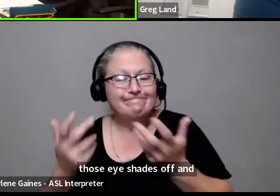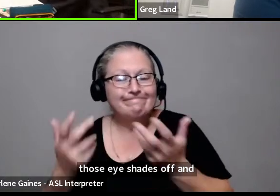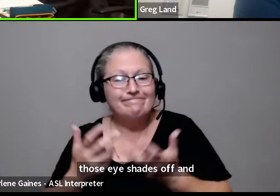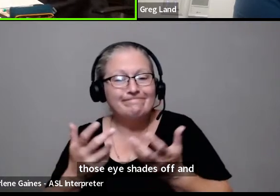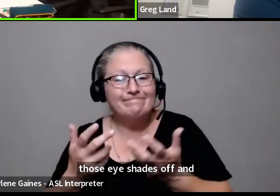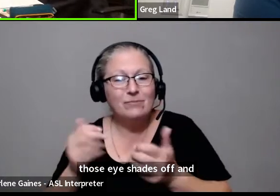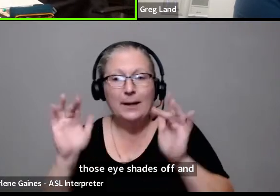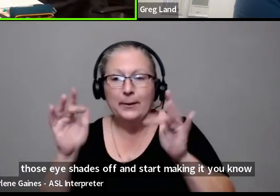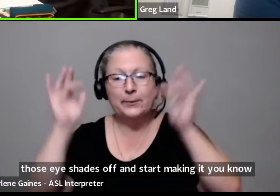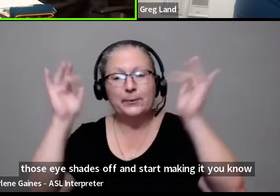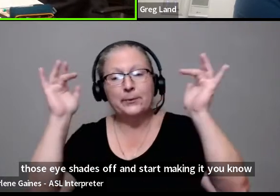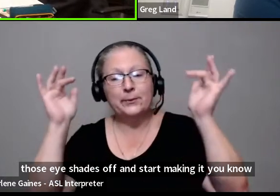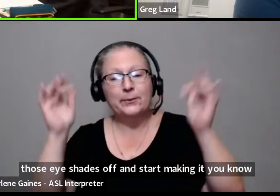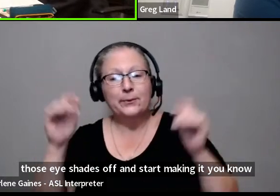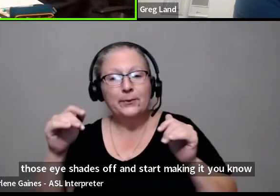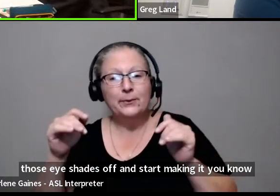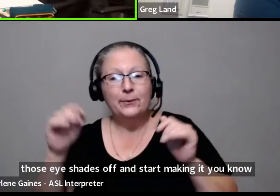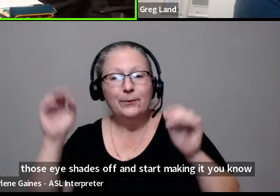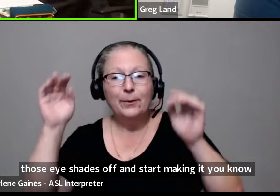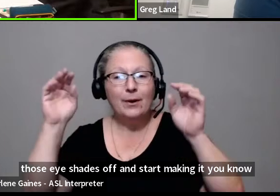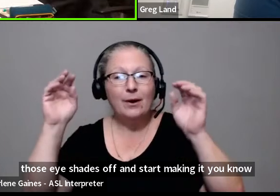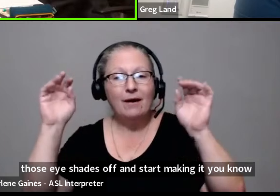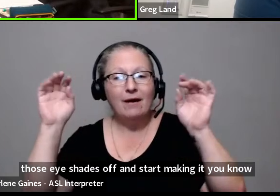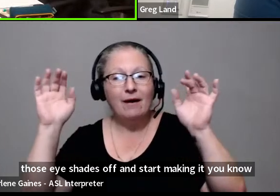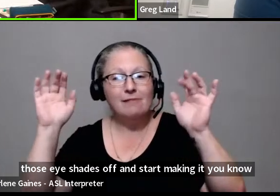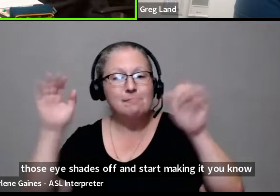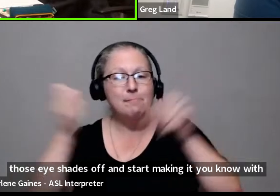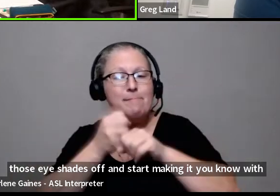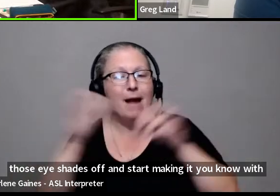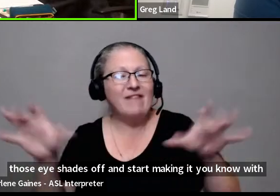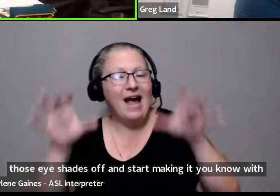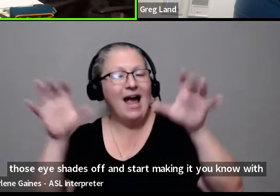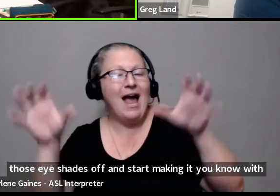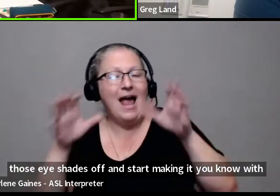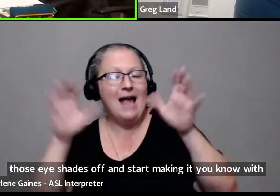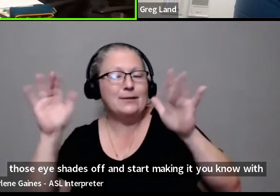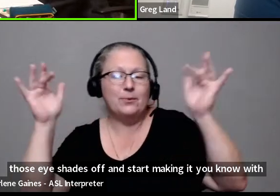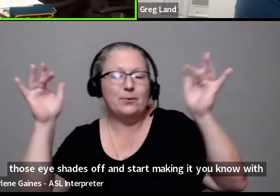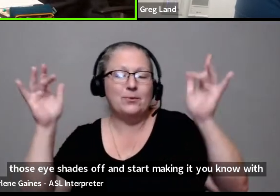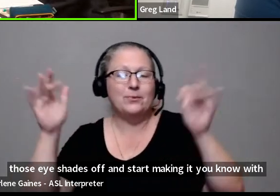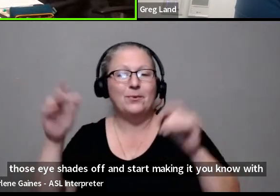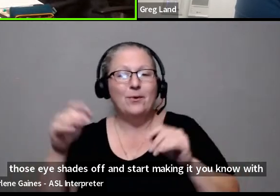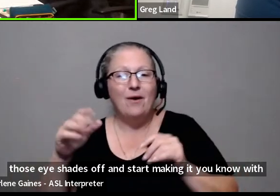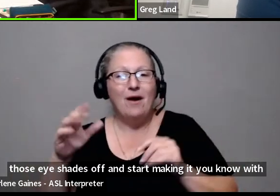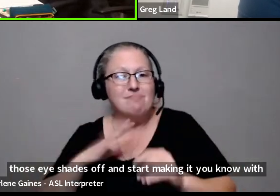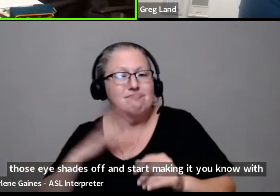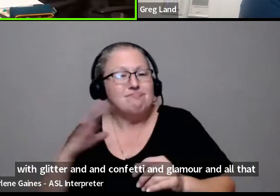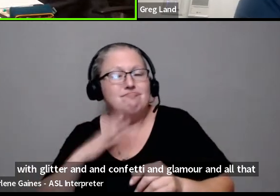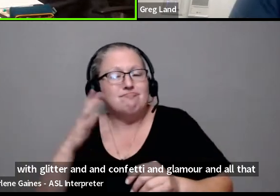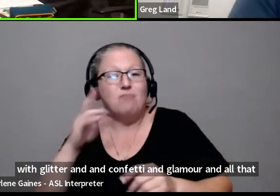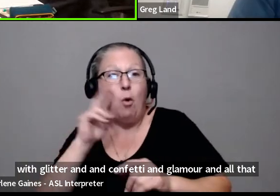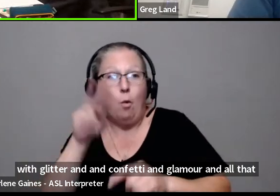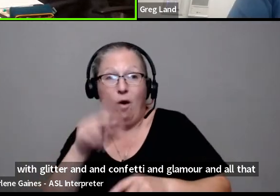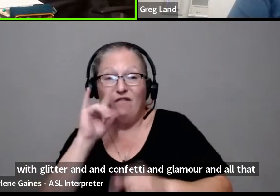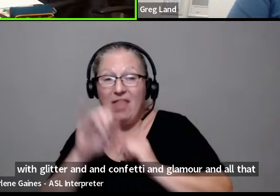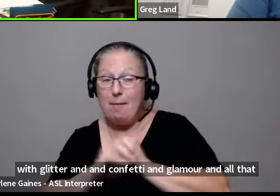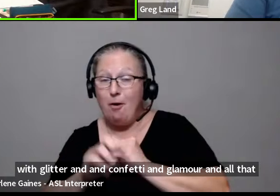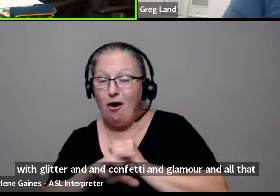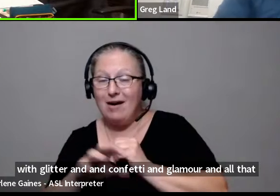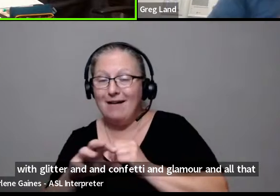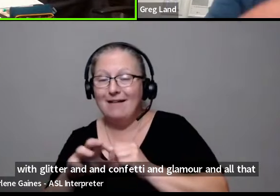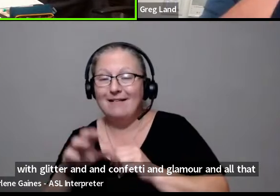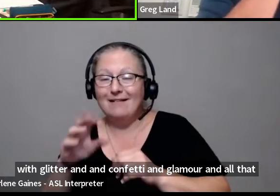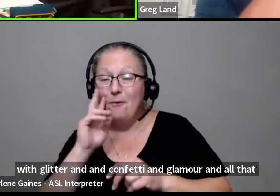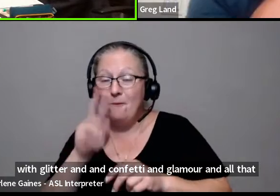with glitter and confetti and glamour and all that. So watch for that marketing campaign. Sounds good. The